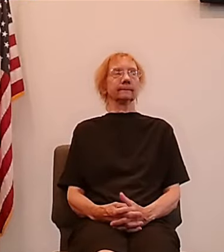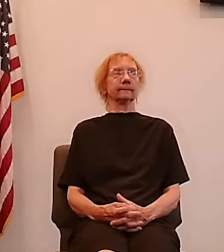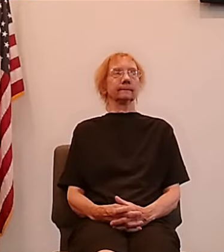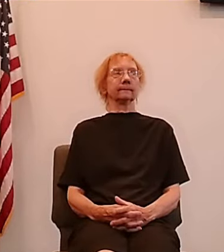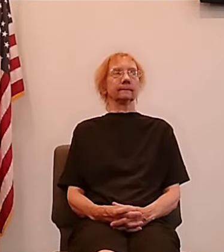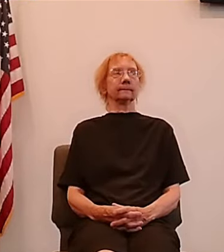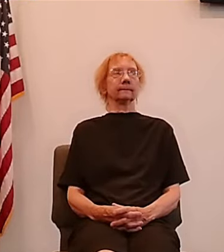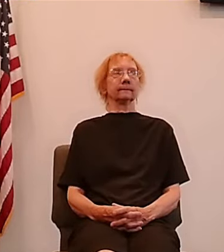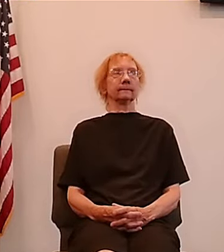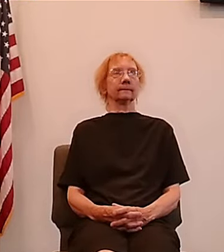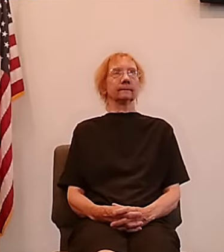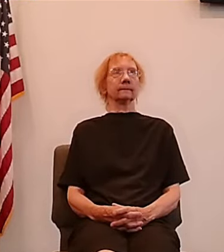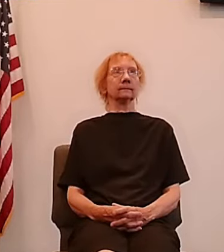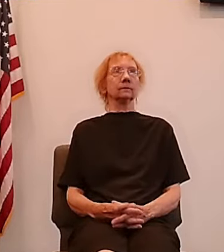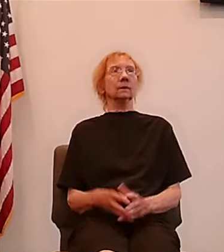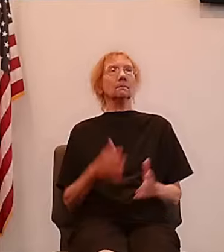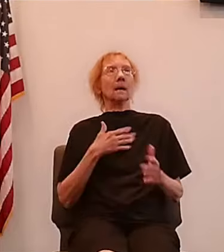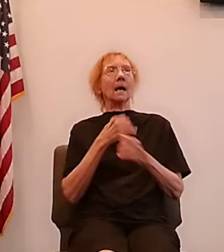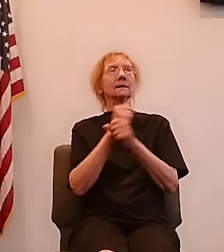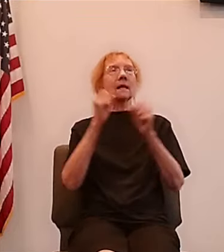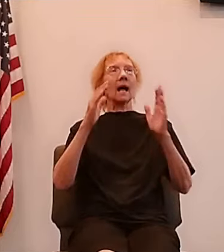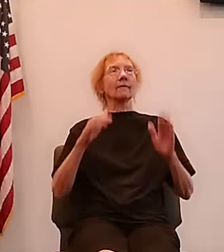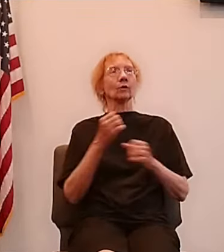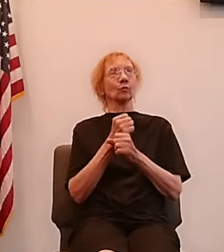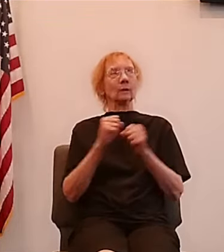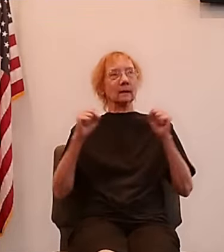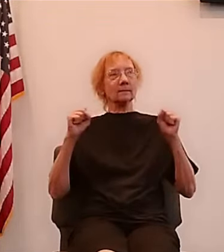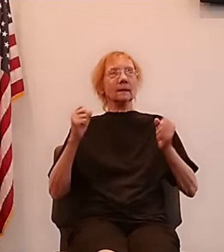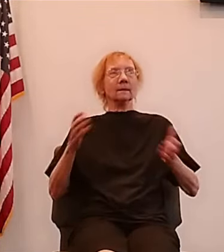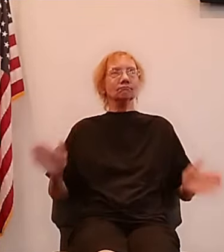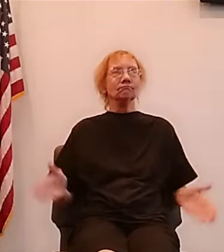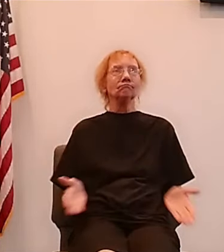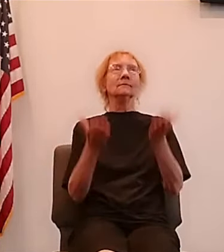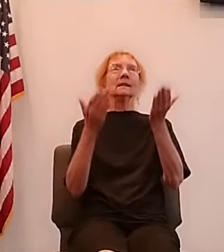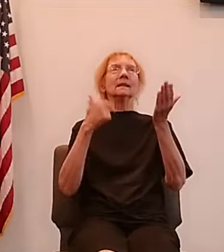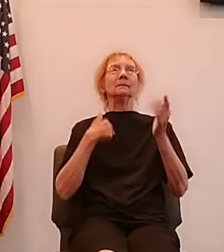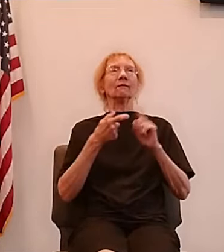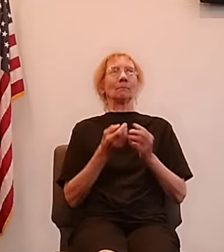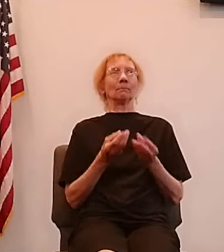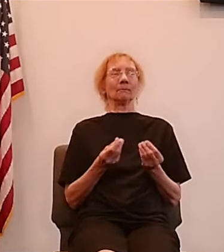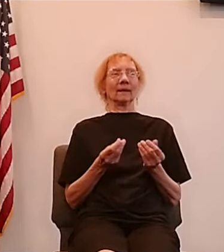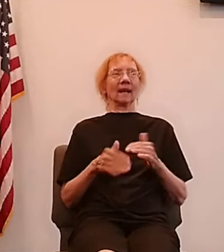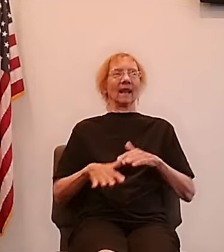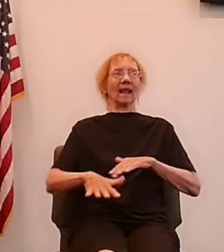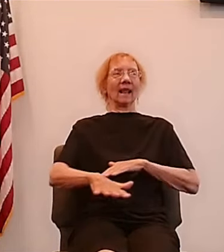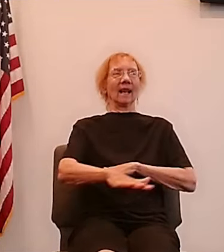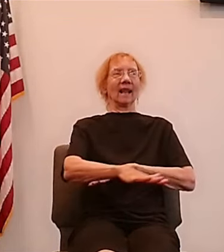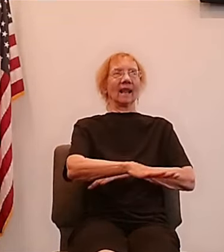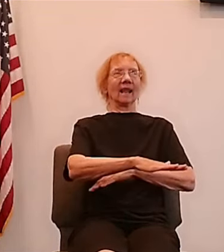My Savior, Redeemer, lifted me from the miry